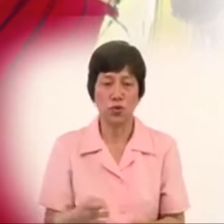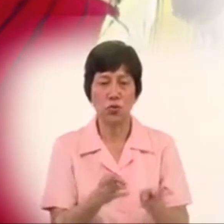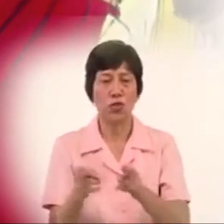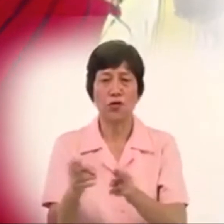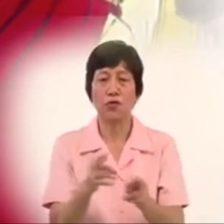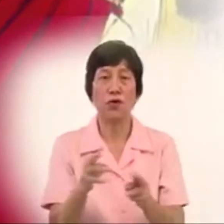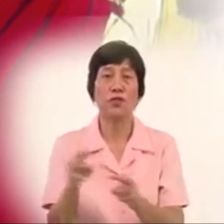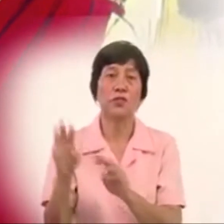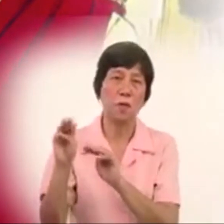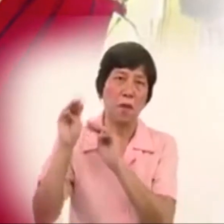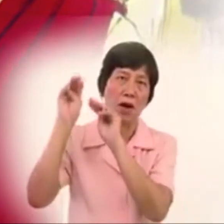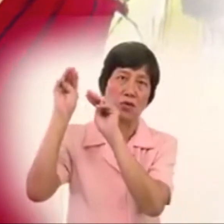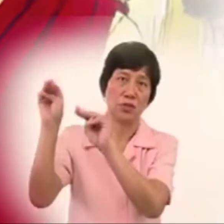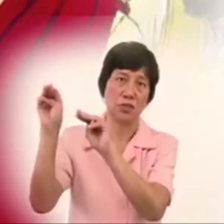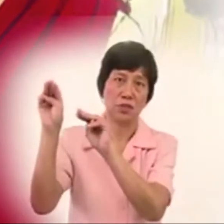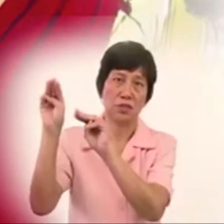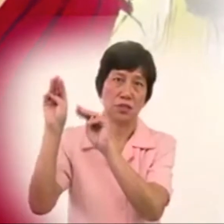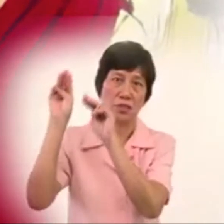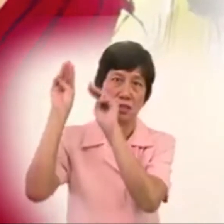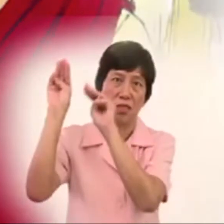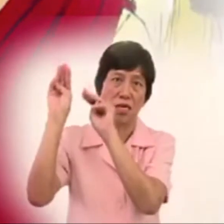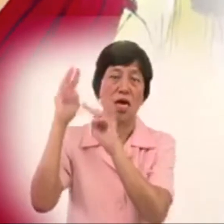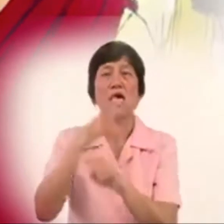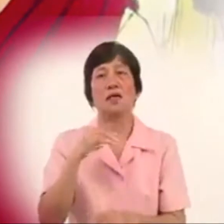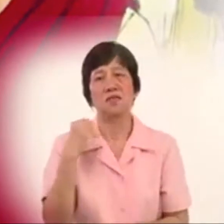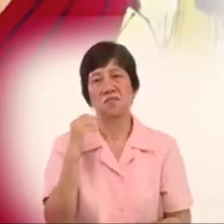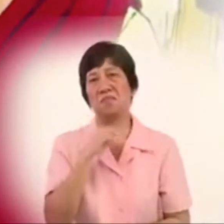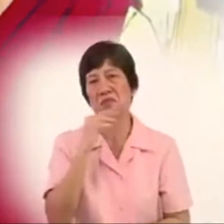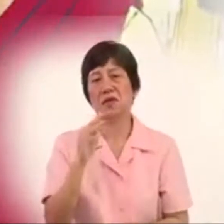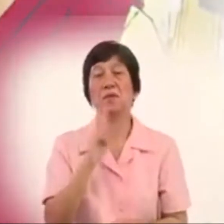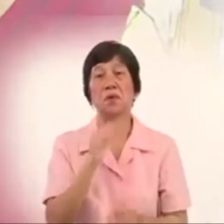and I will not be with you physically?